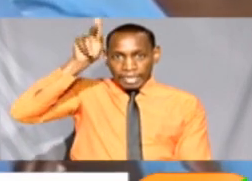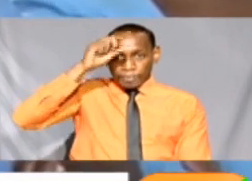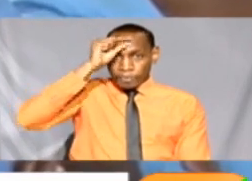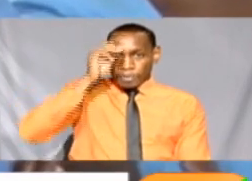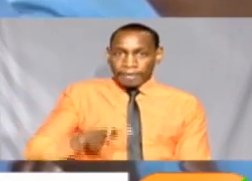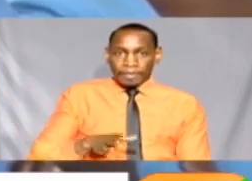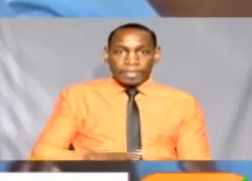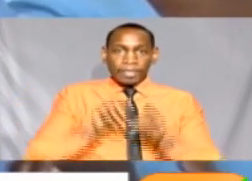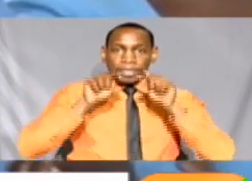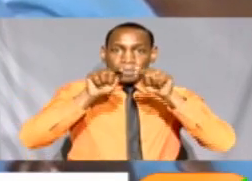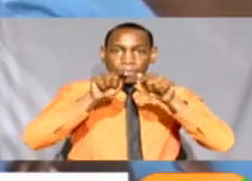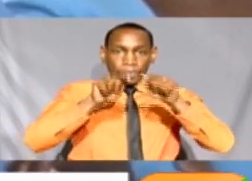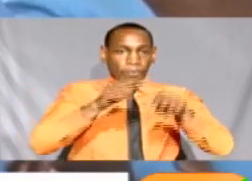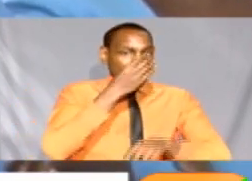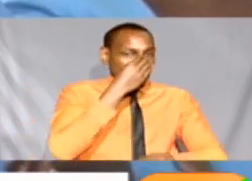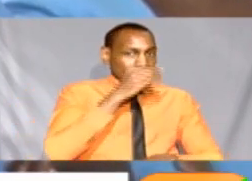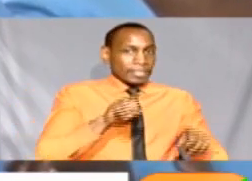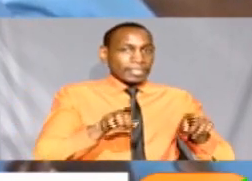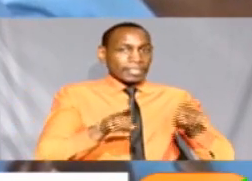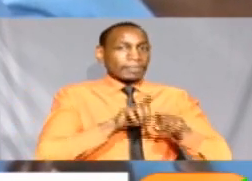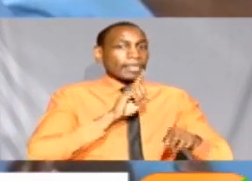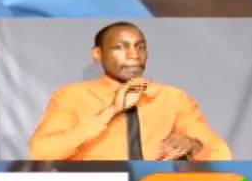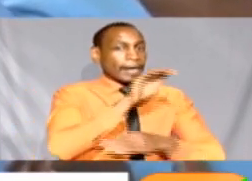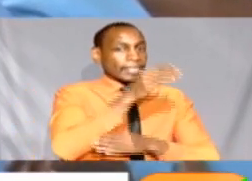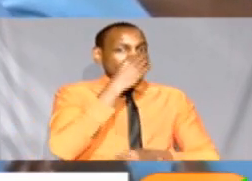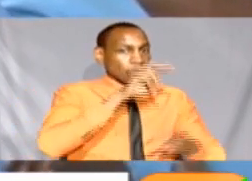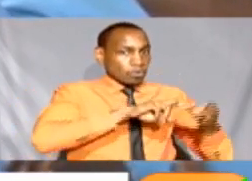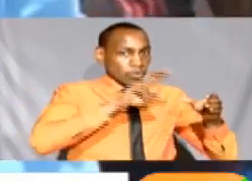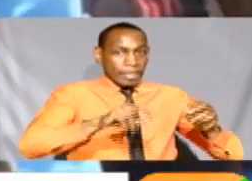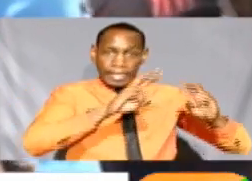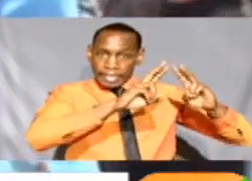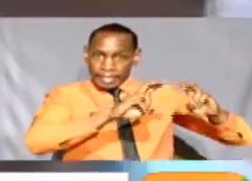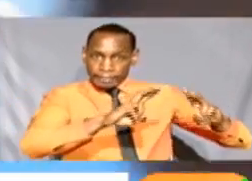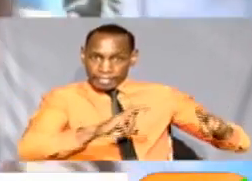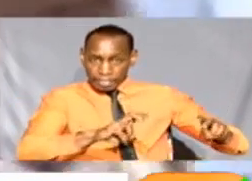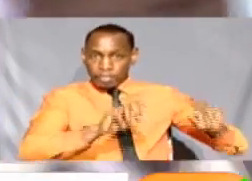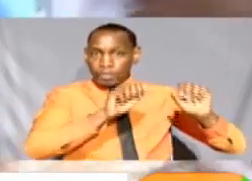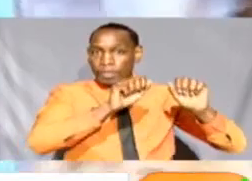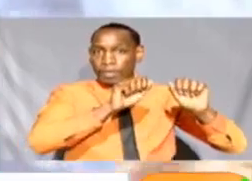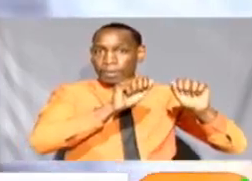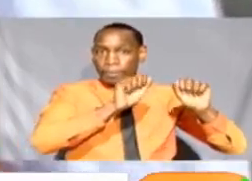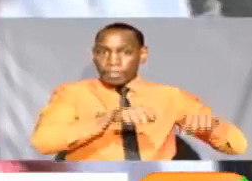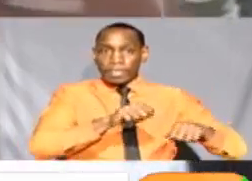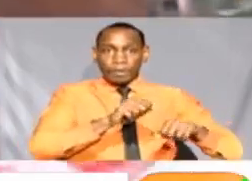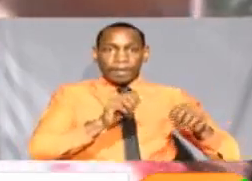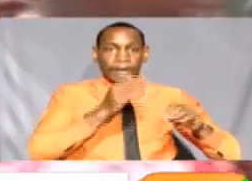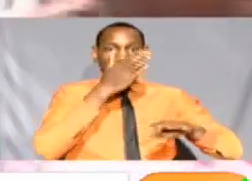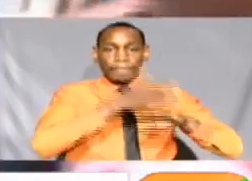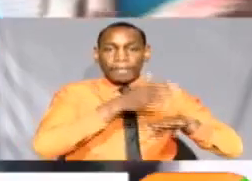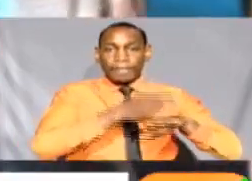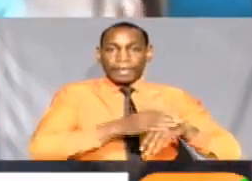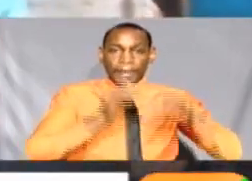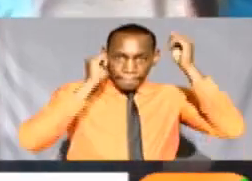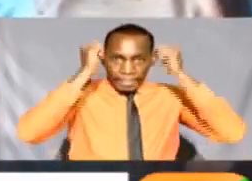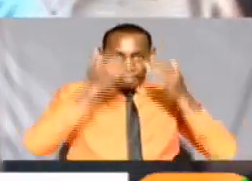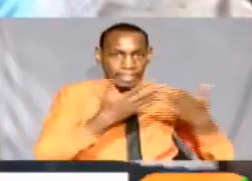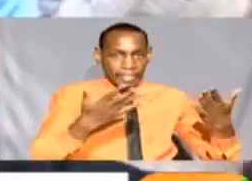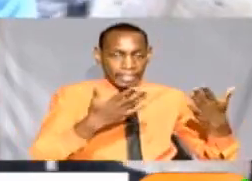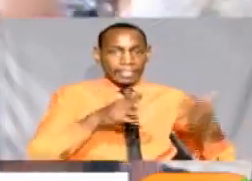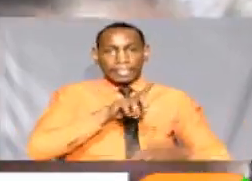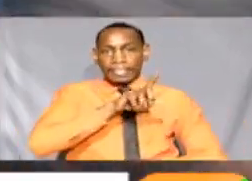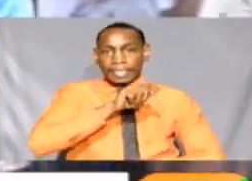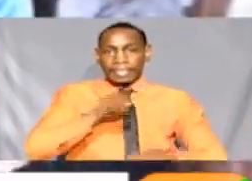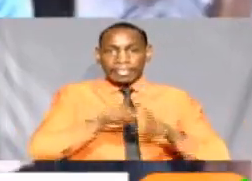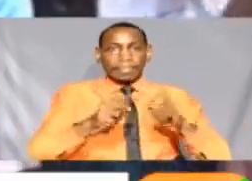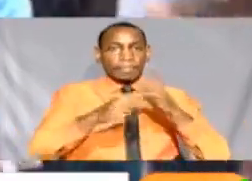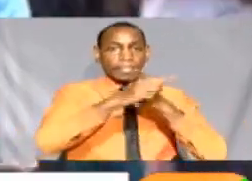Deputy President, calling on him to step aside for investigations into the fake military supplies tender scam and the killing of